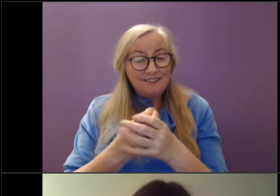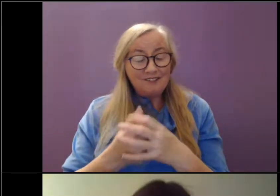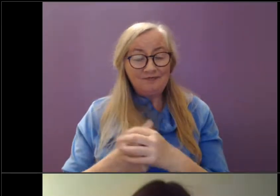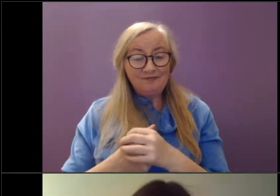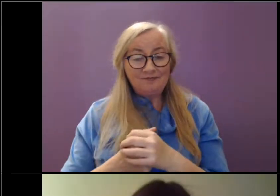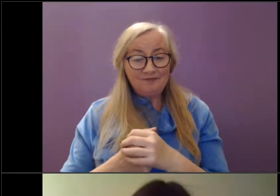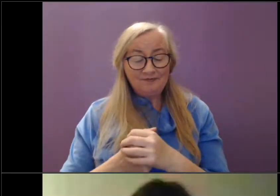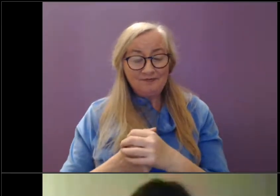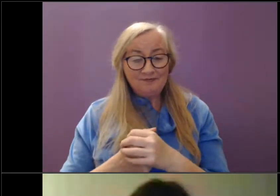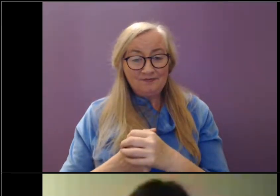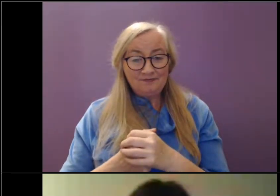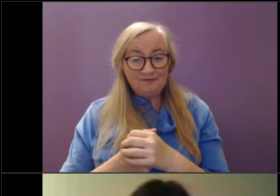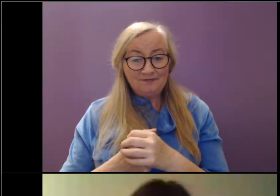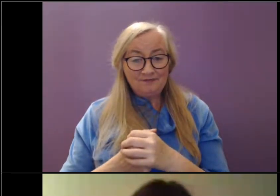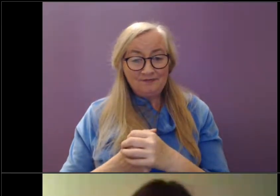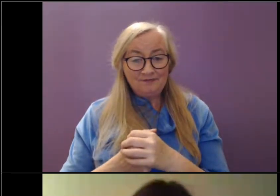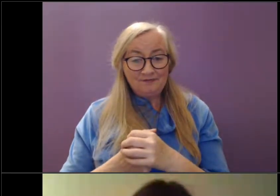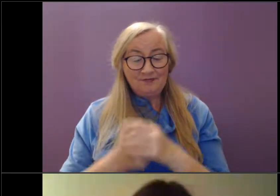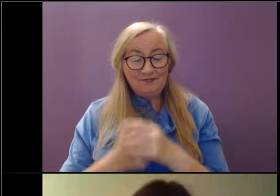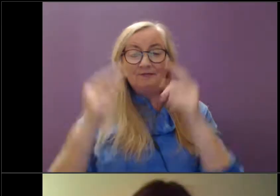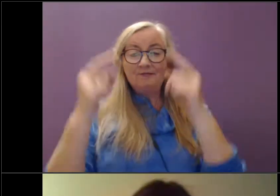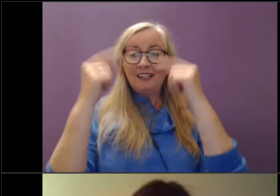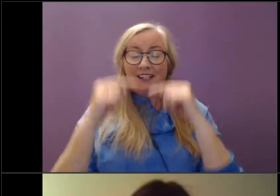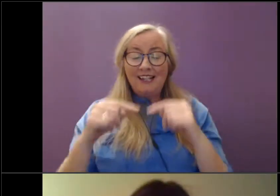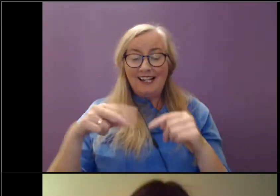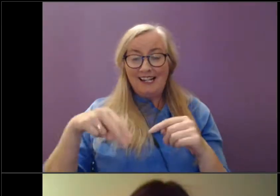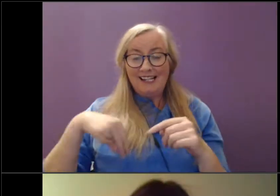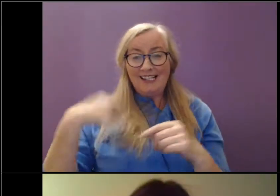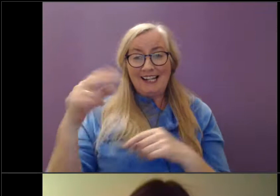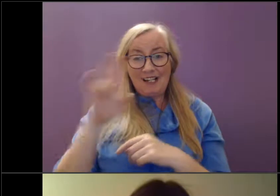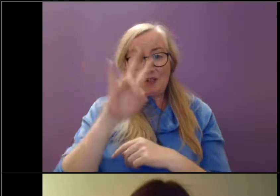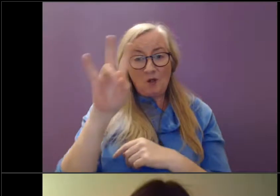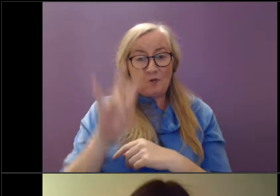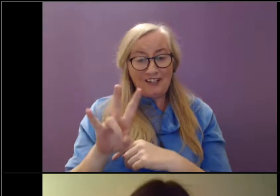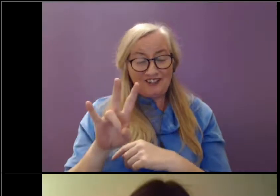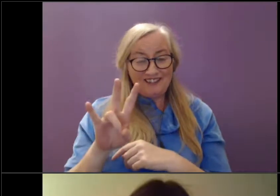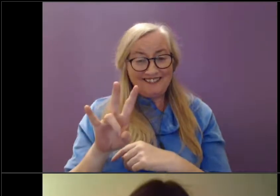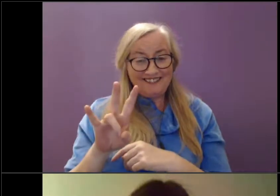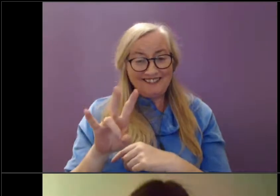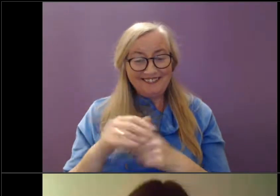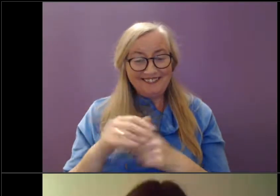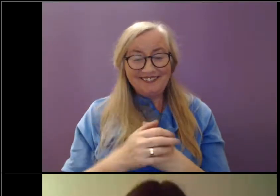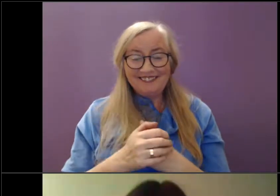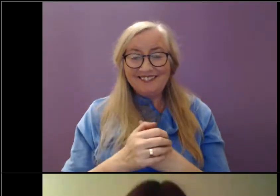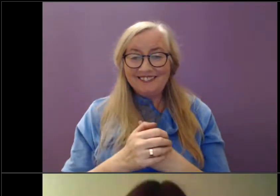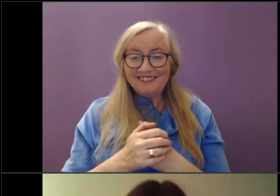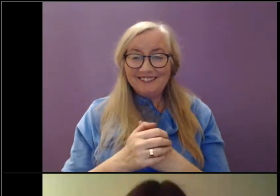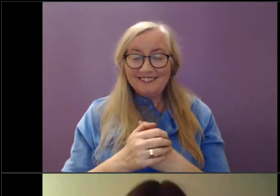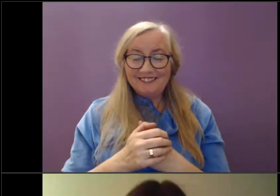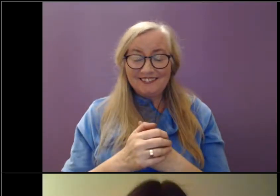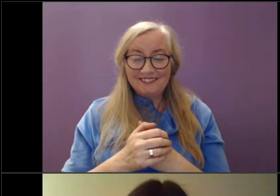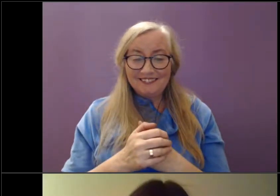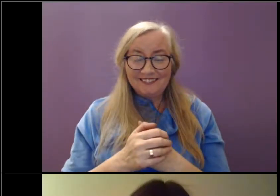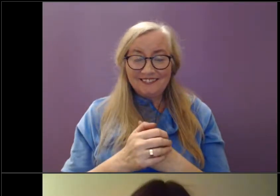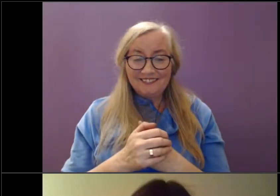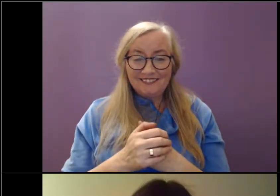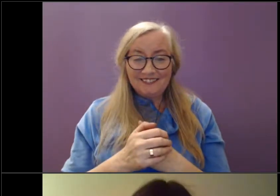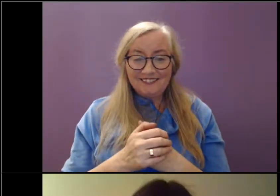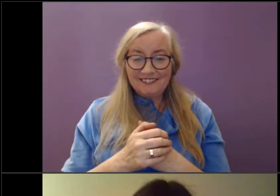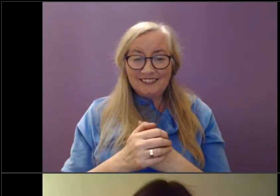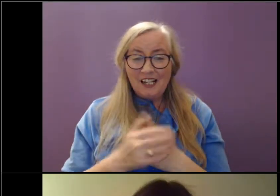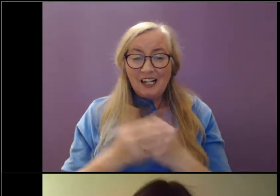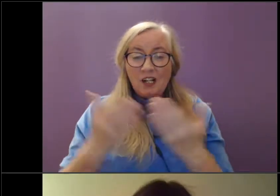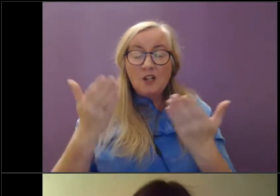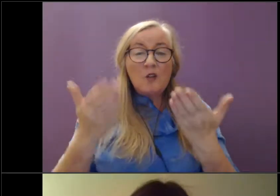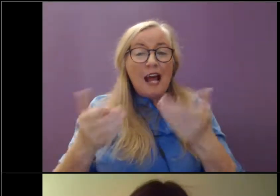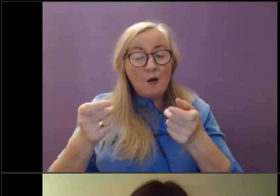Yeah, I'm going to take the next one here, Laura, if you don't mind. Yes, I'm dealing with this at the moment. So how do you deal with a